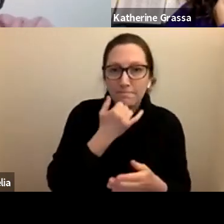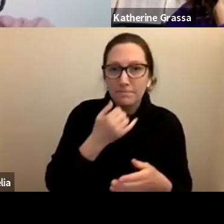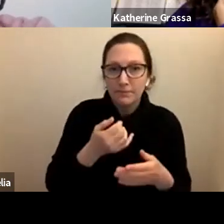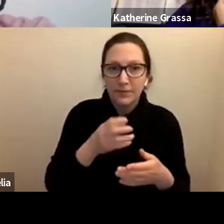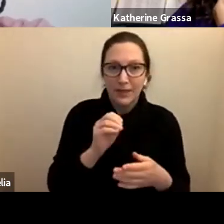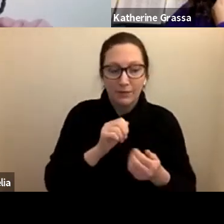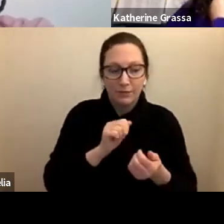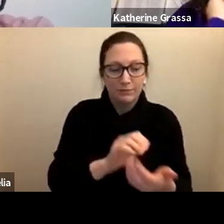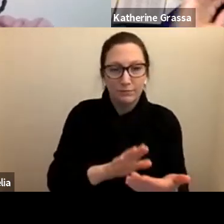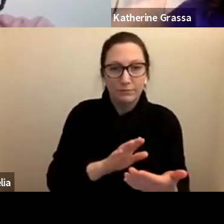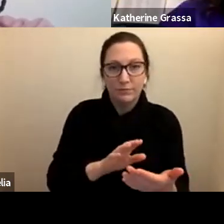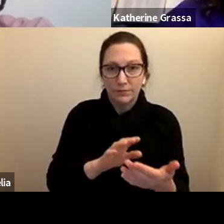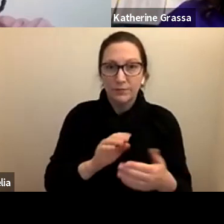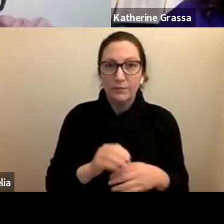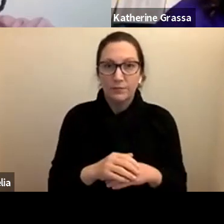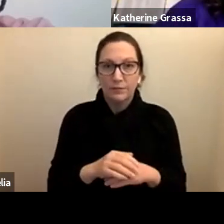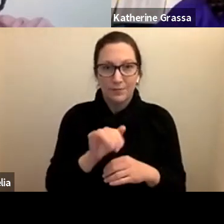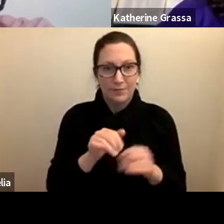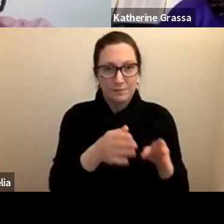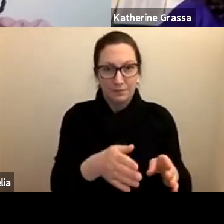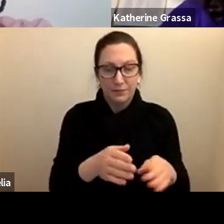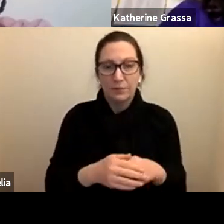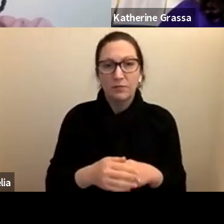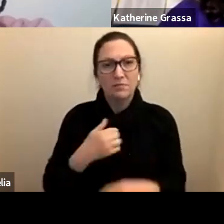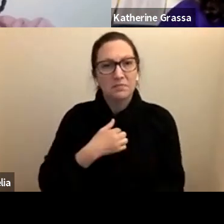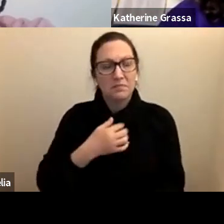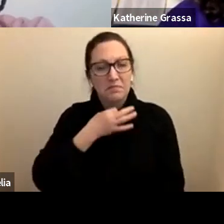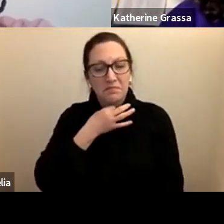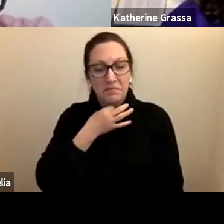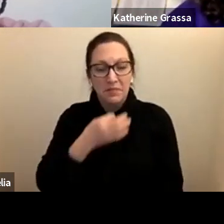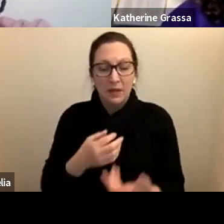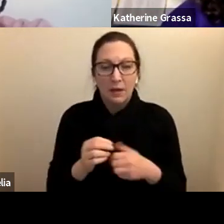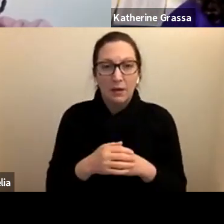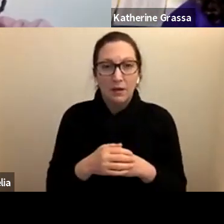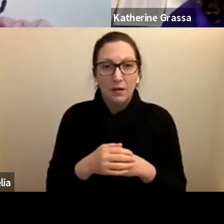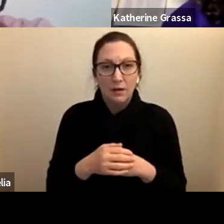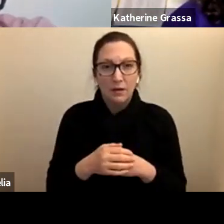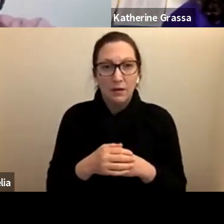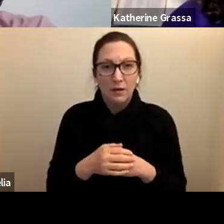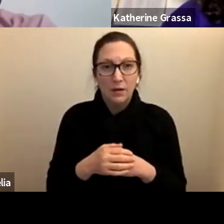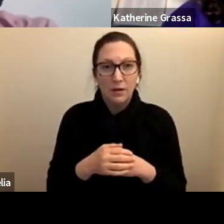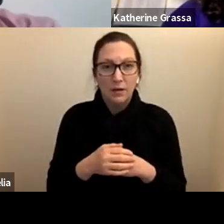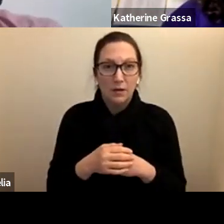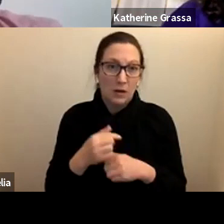So I think I would be interested in at least considering